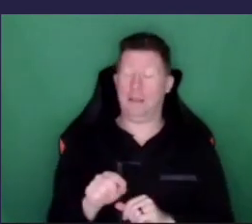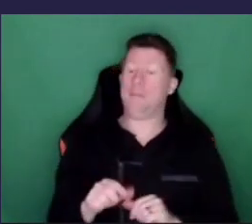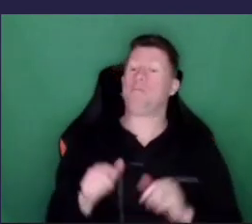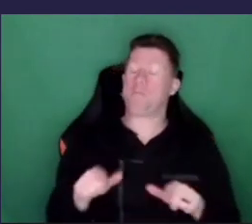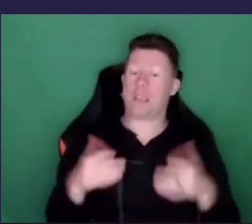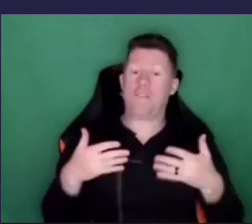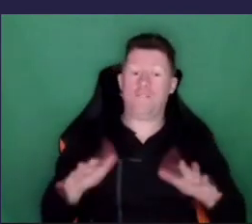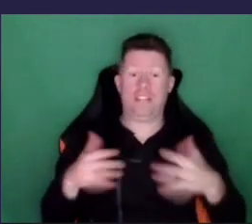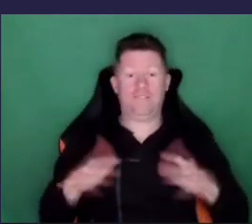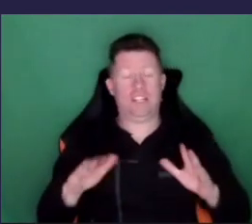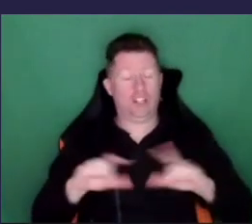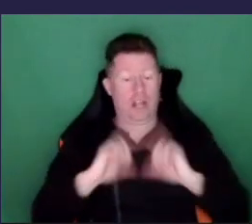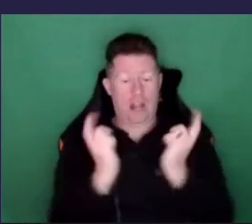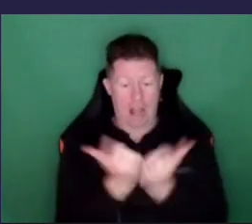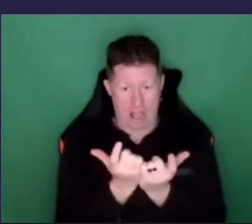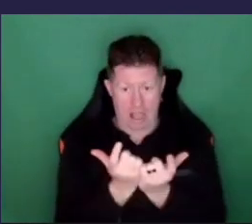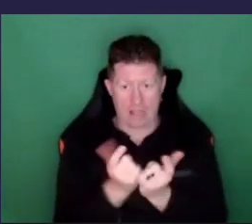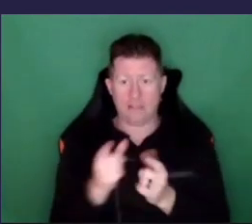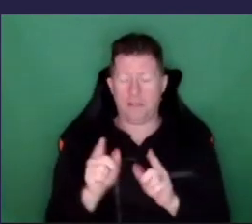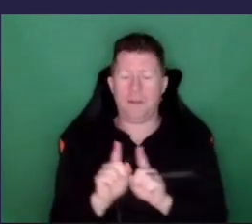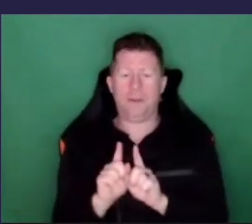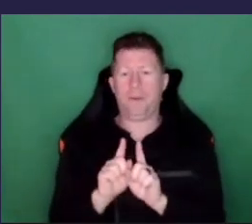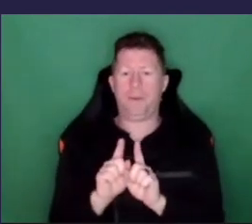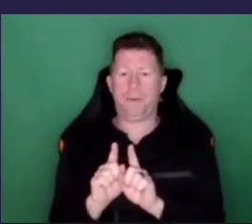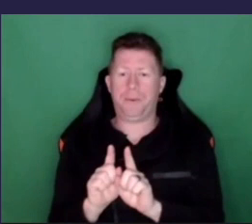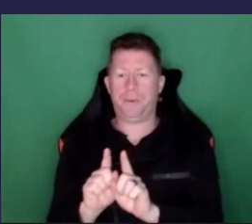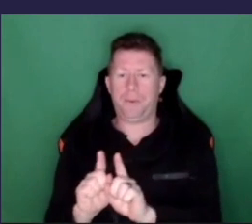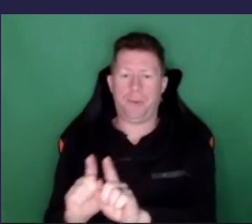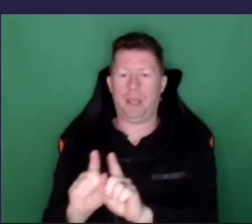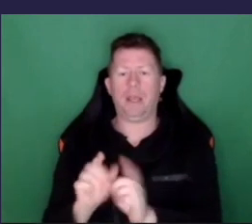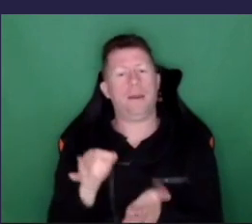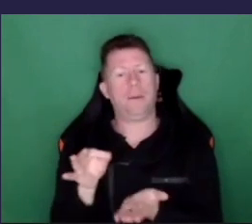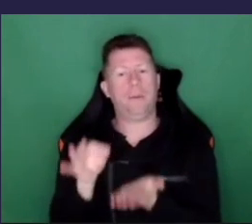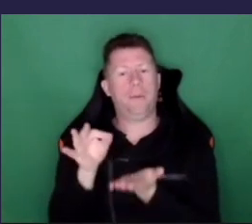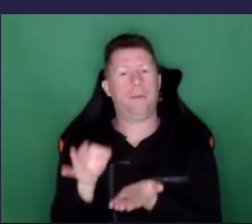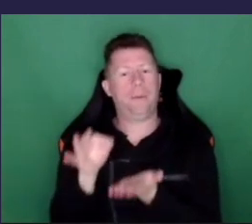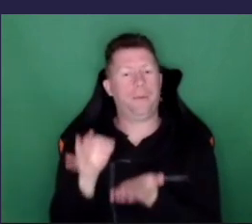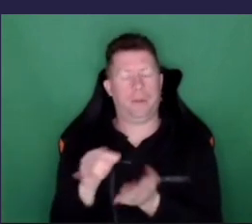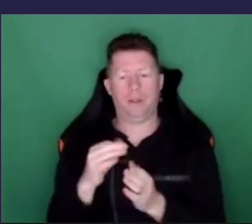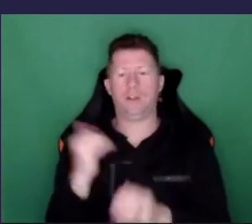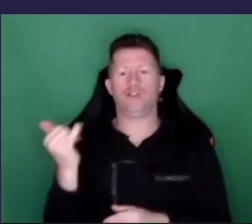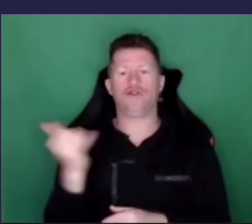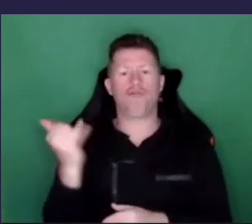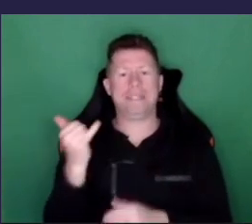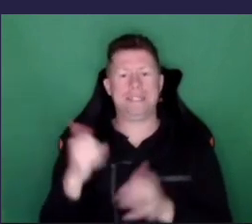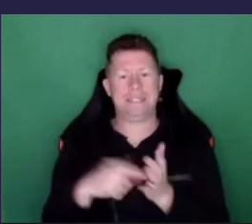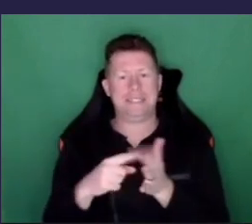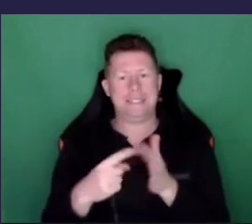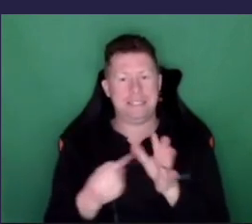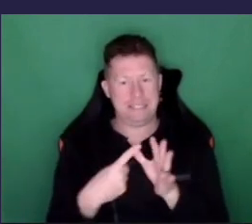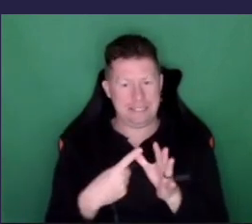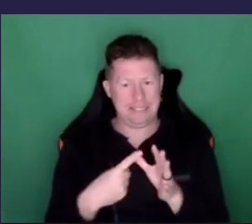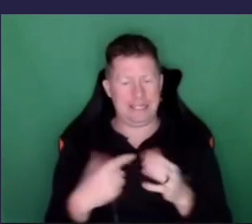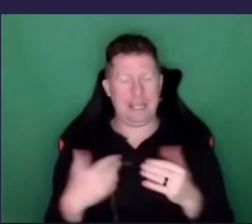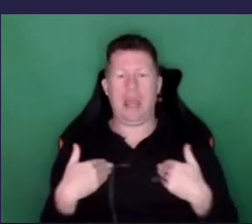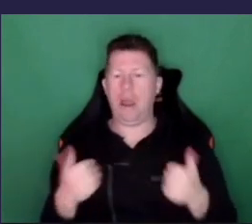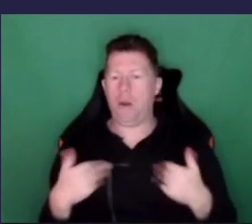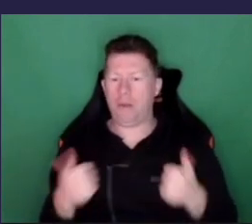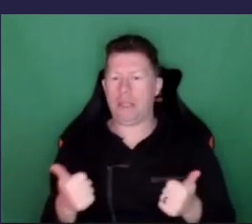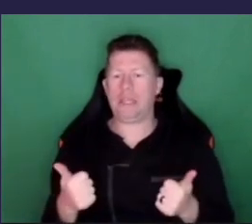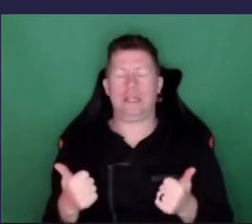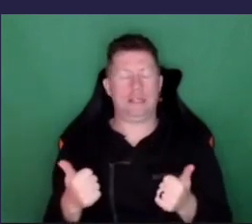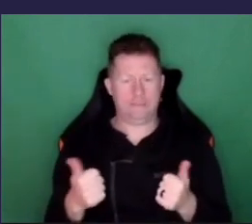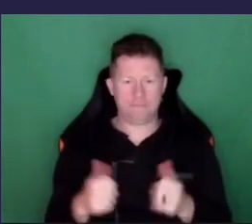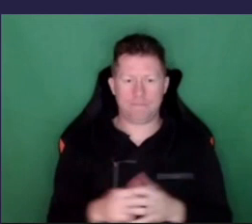this gym, they all went to the little cafe at the gym and had green tea and other healthful drinks. Now, my